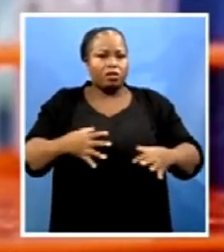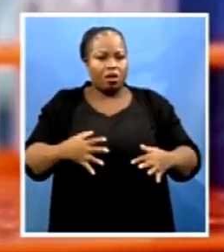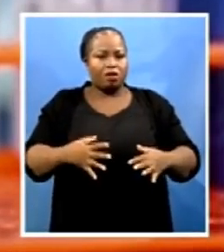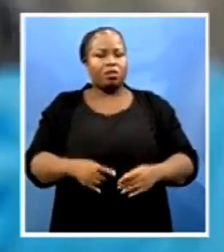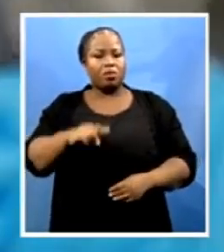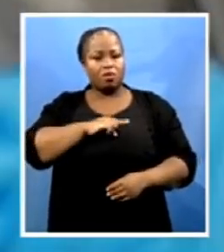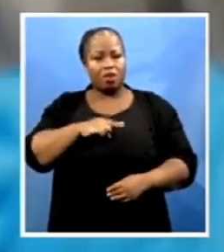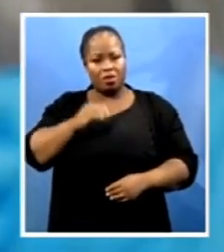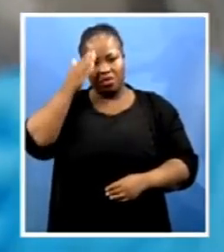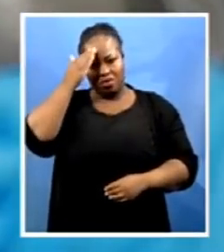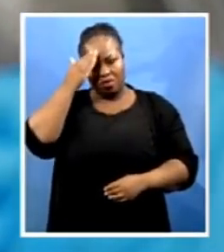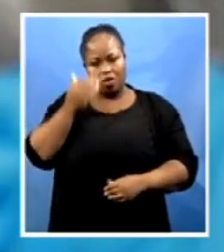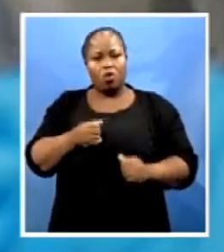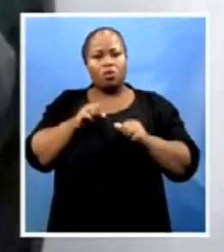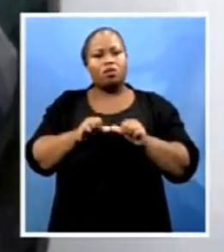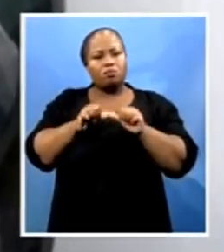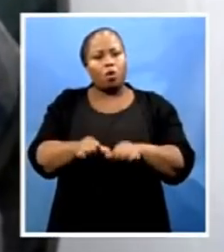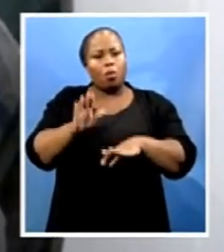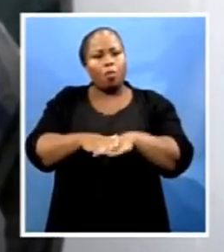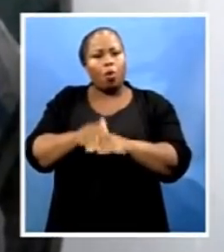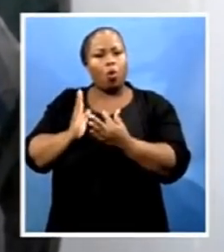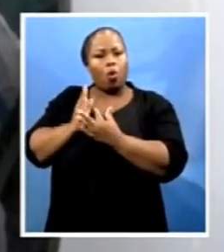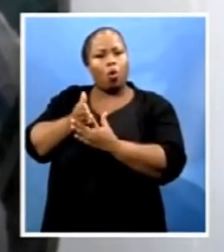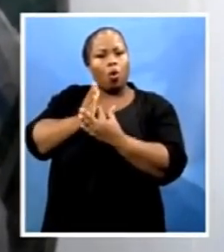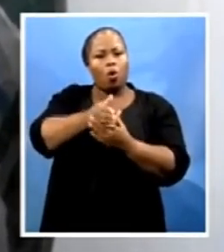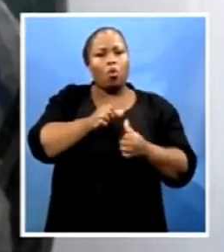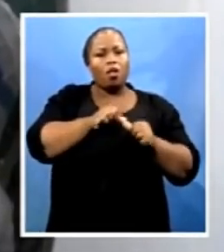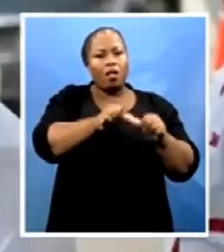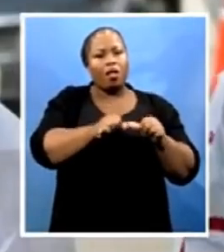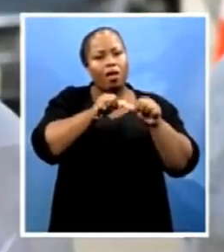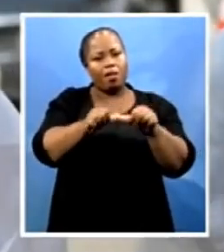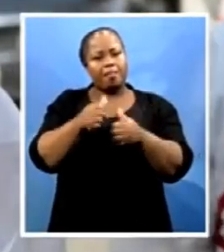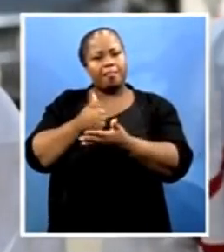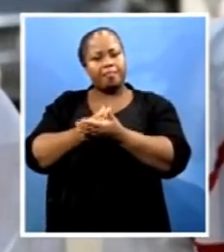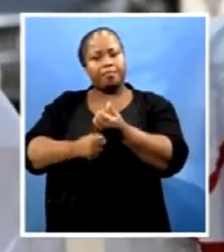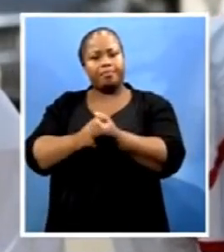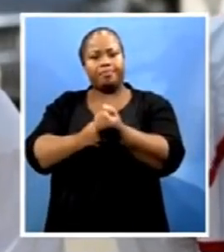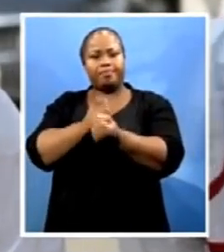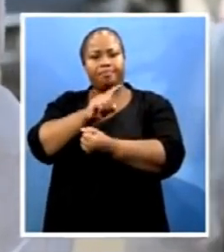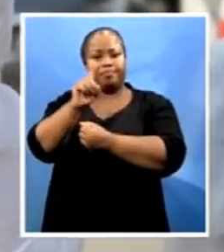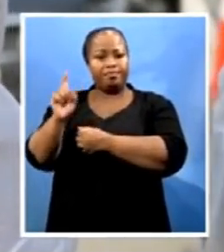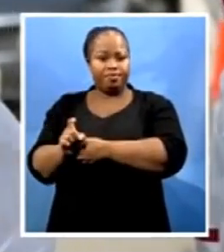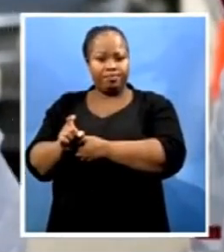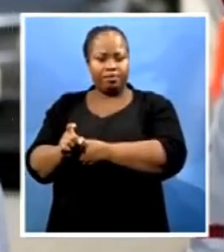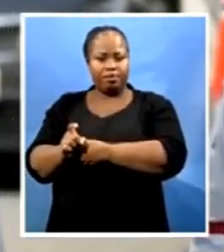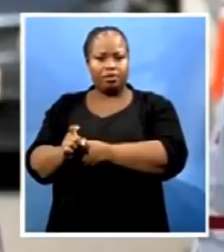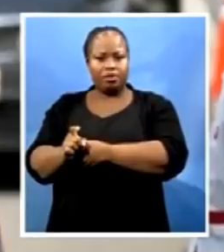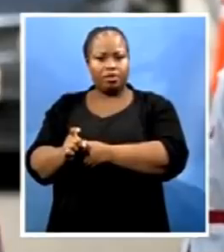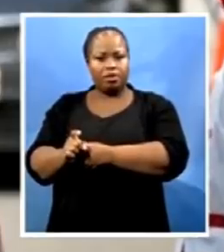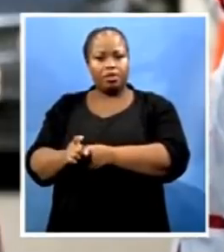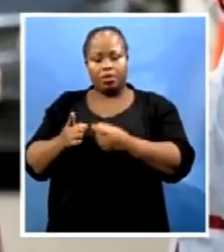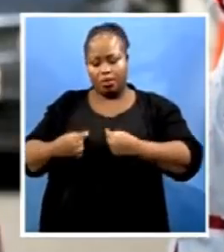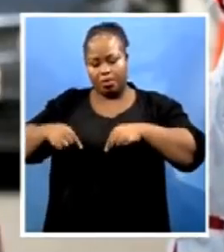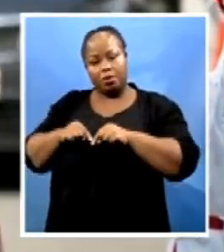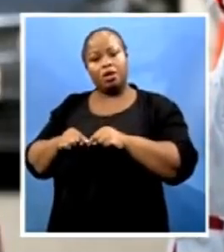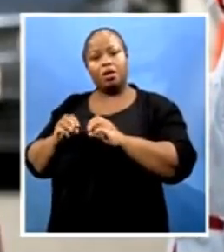intervention. And so as an independent and agile organization, we have been